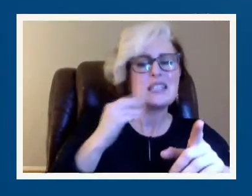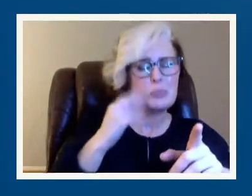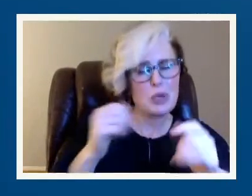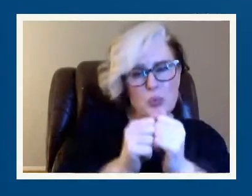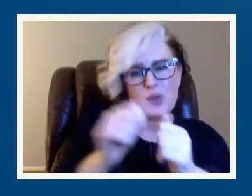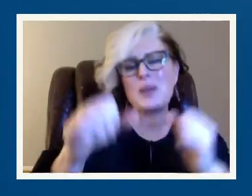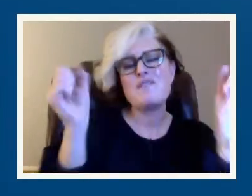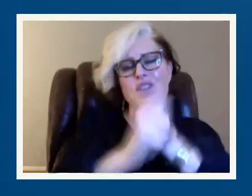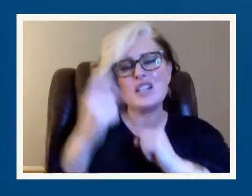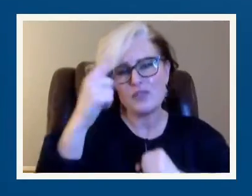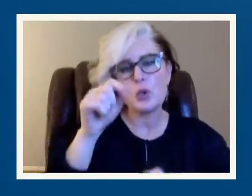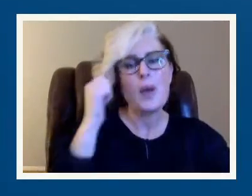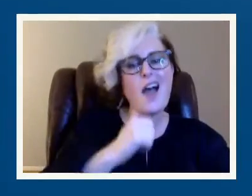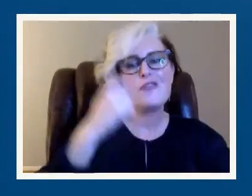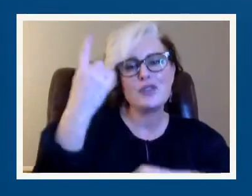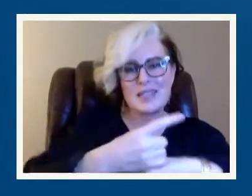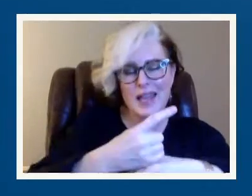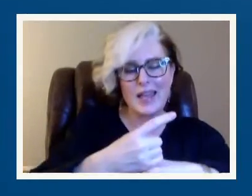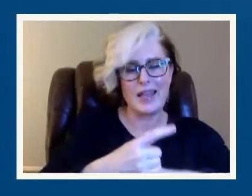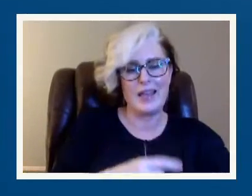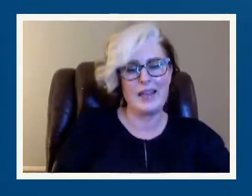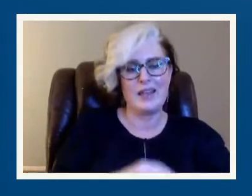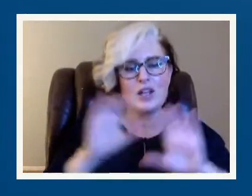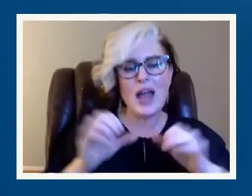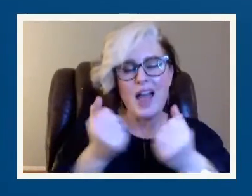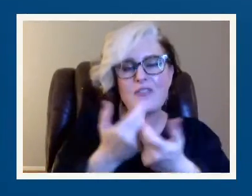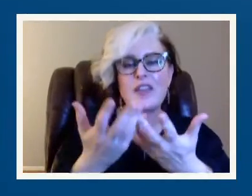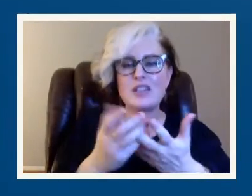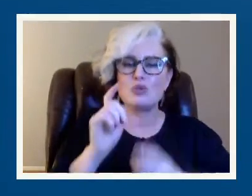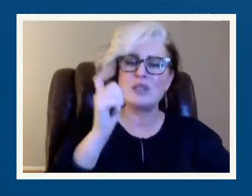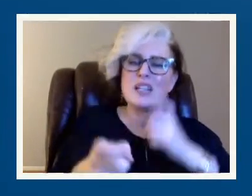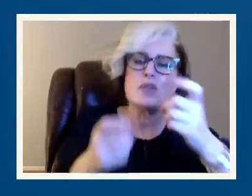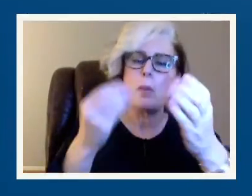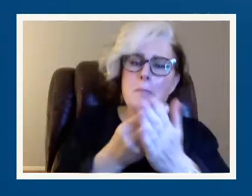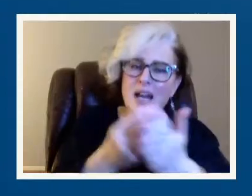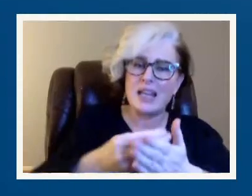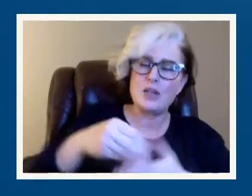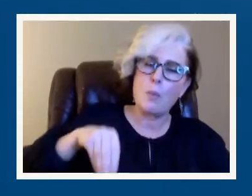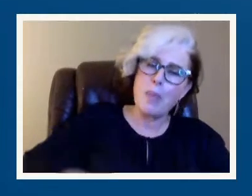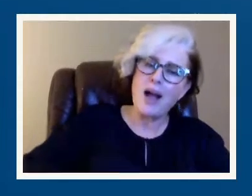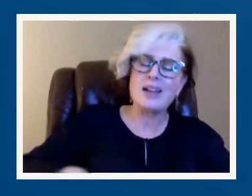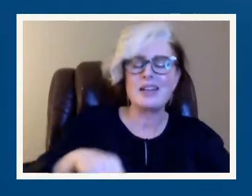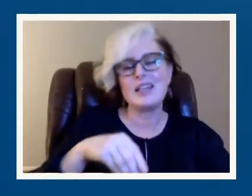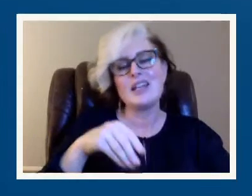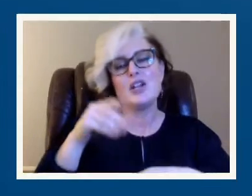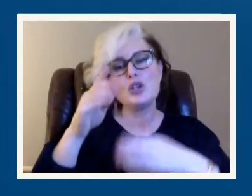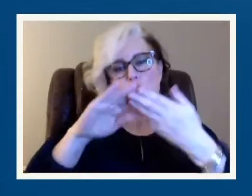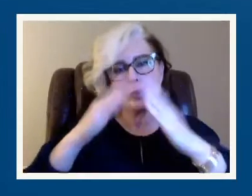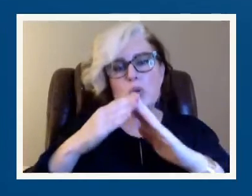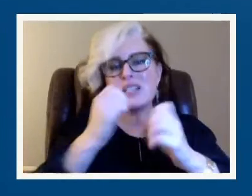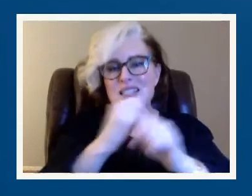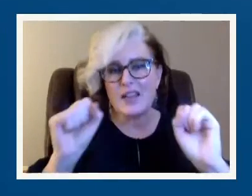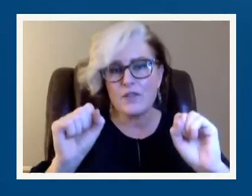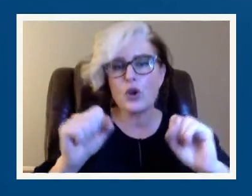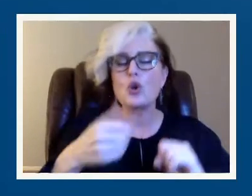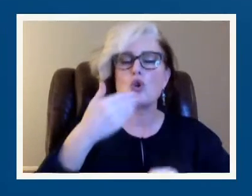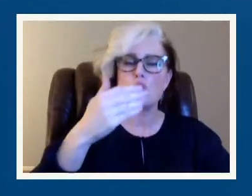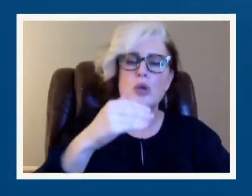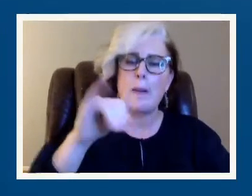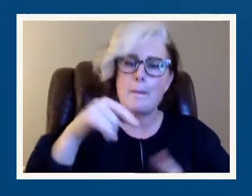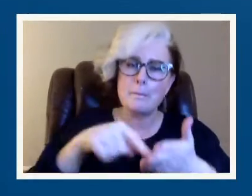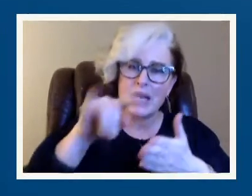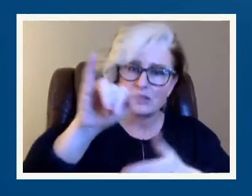every day, doing everything he can to put more money in your pocket, to make streets safer, to bring more good-paying jobs here